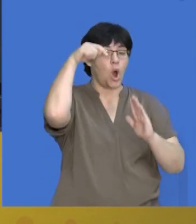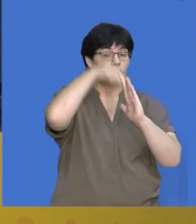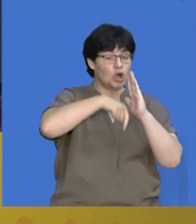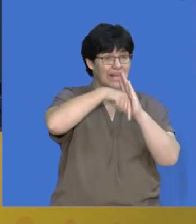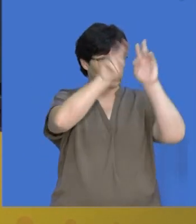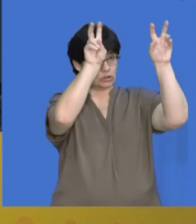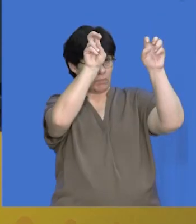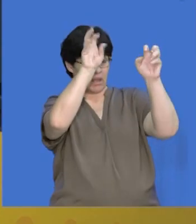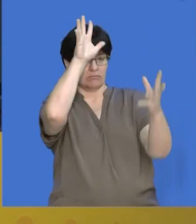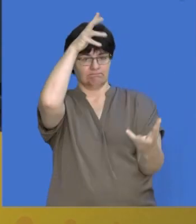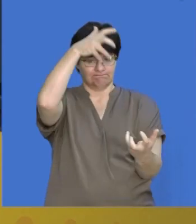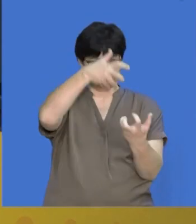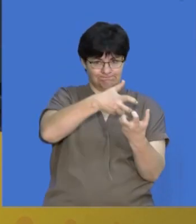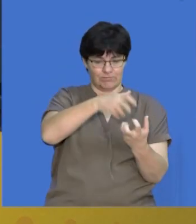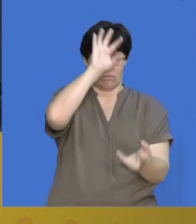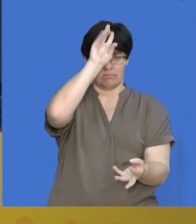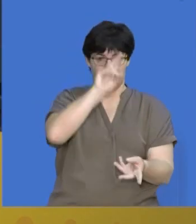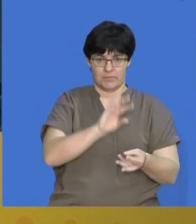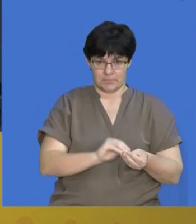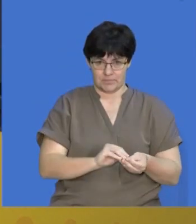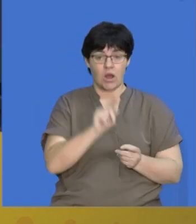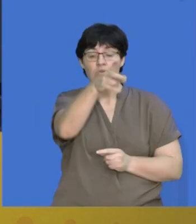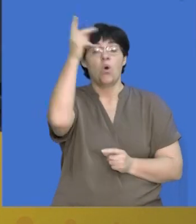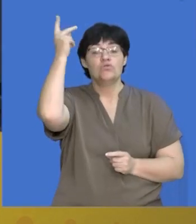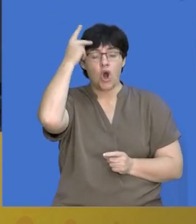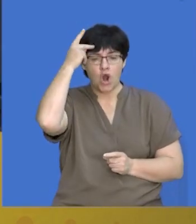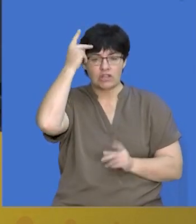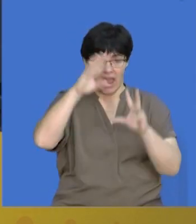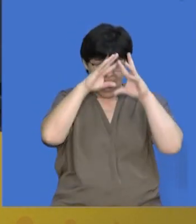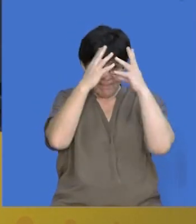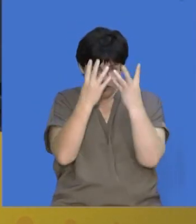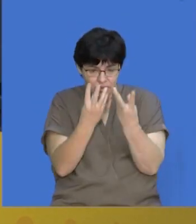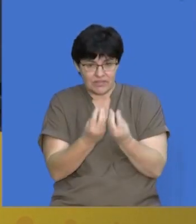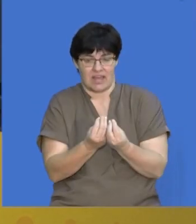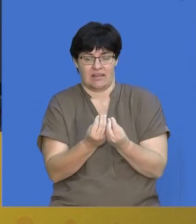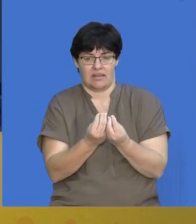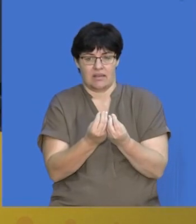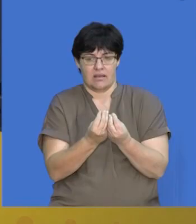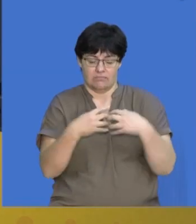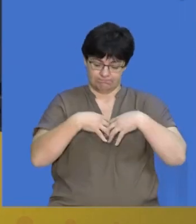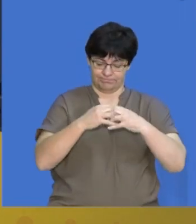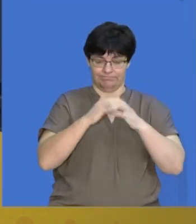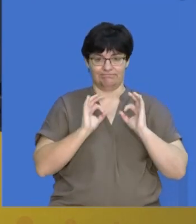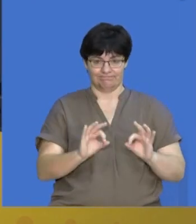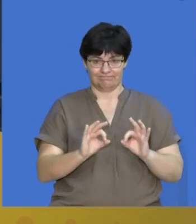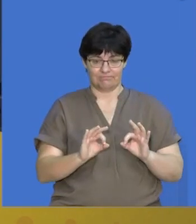the topic. So your knowledge has to come together, and using these instructional verbs, identify